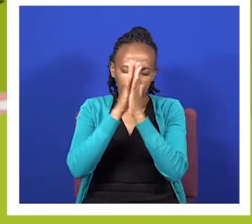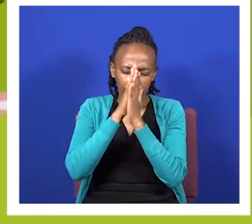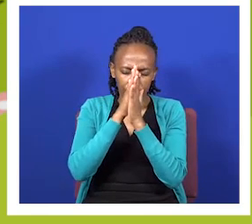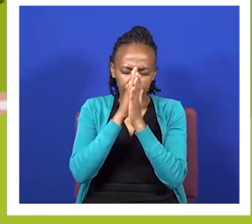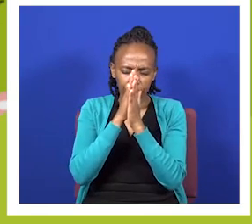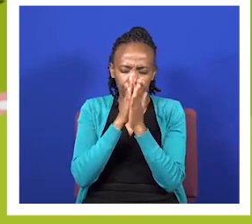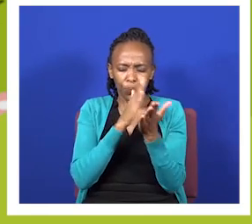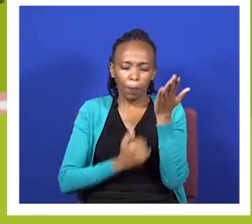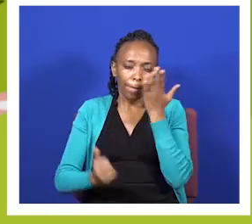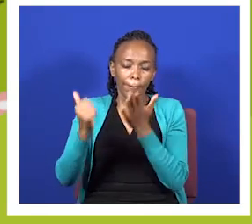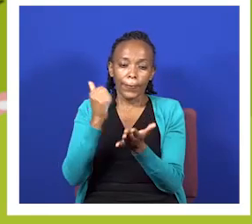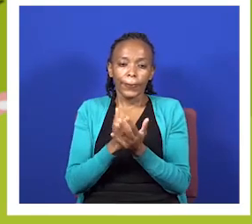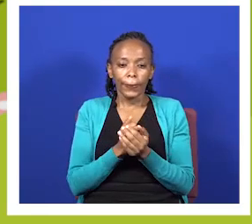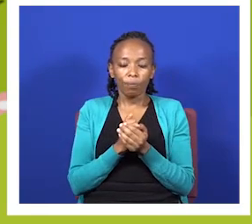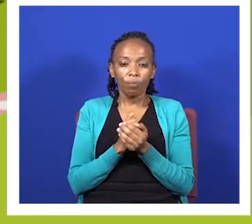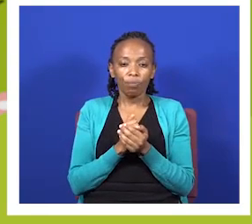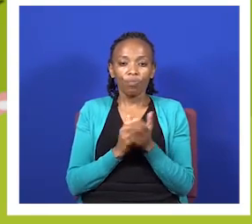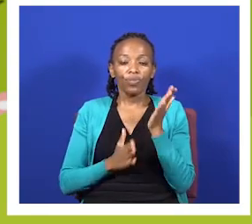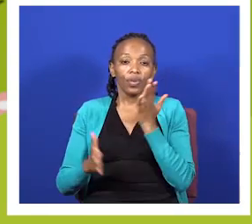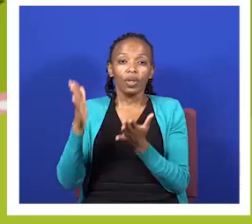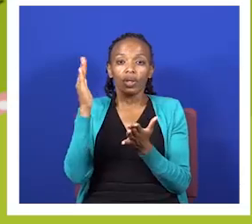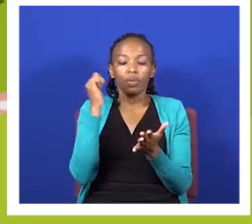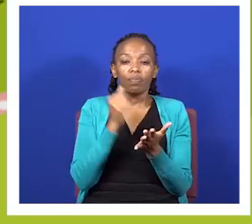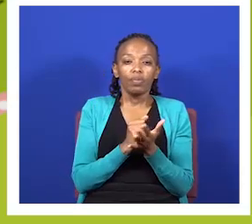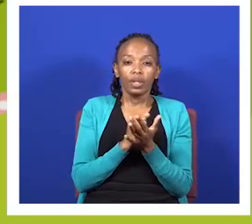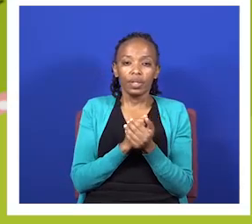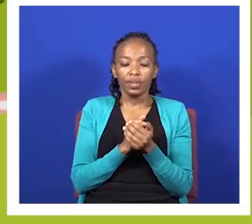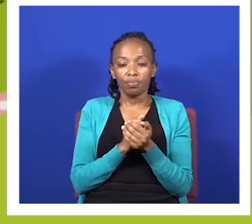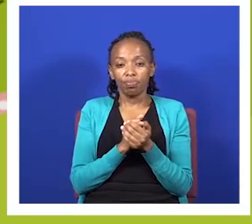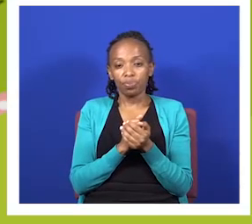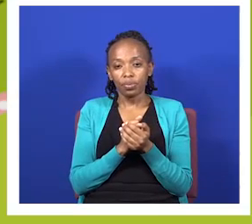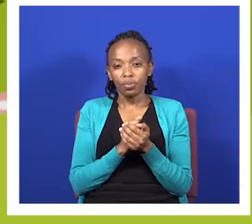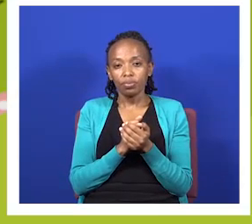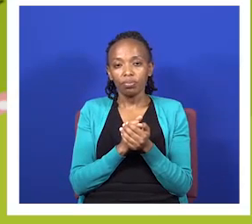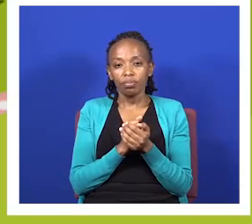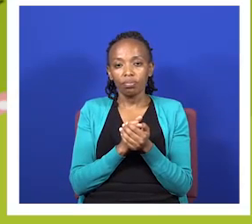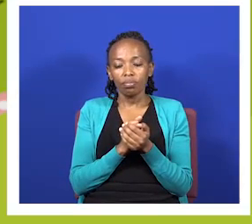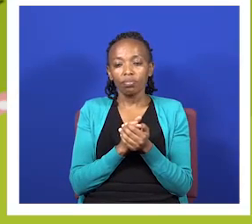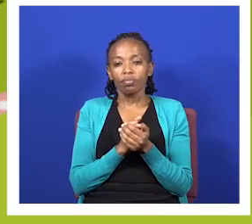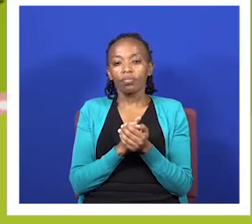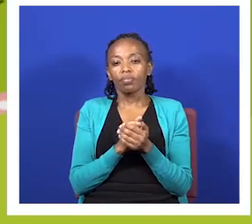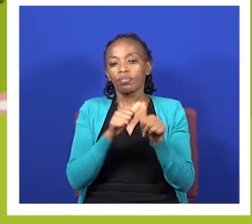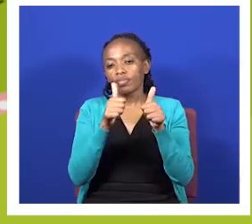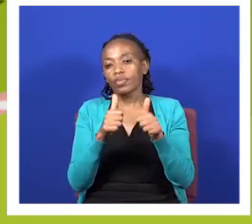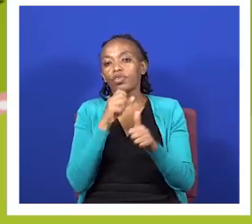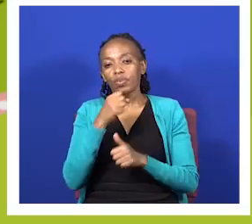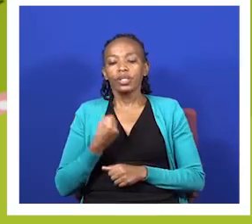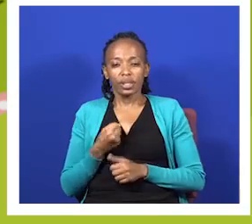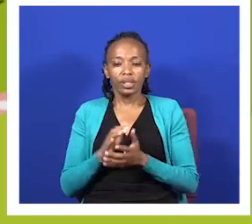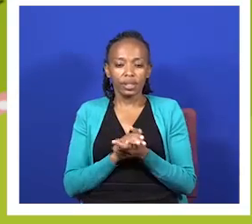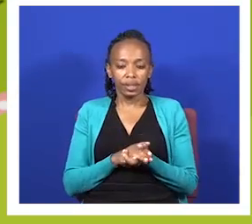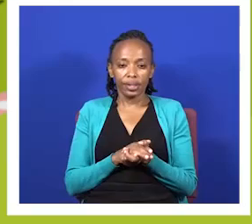pray. Amen. Amen and amen. Well done, boys